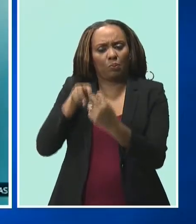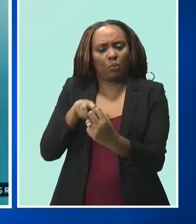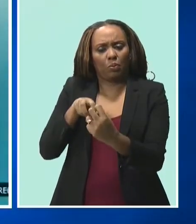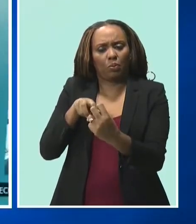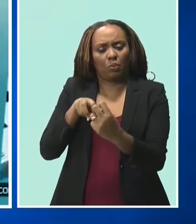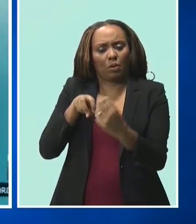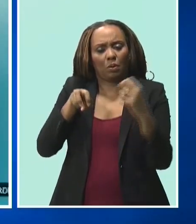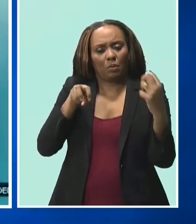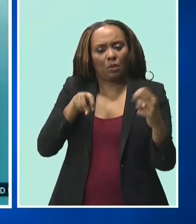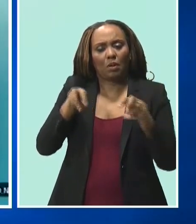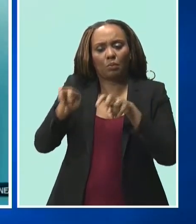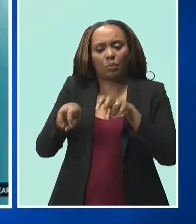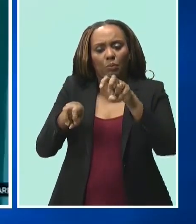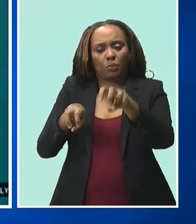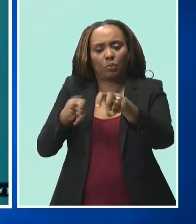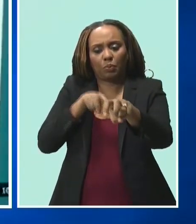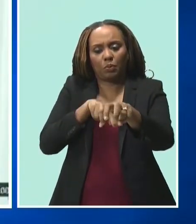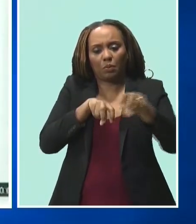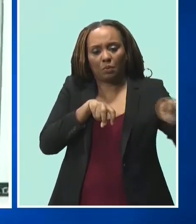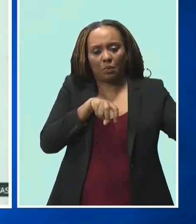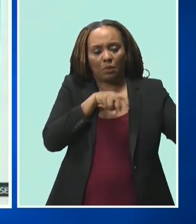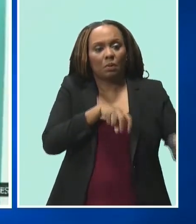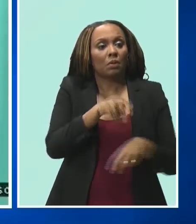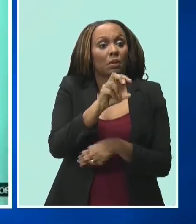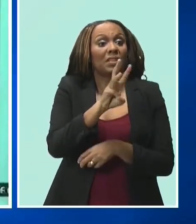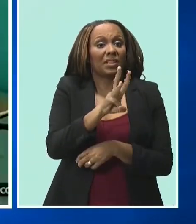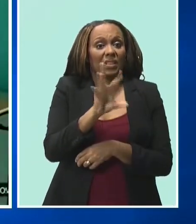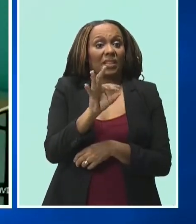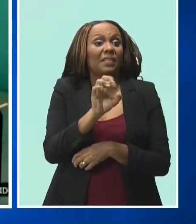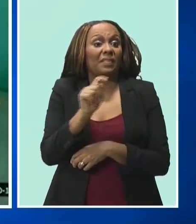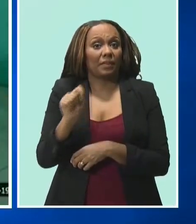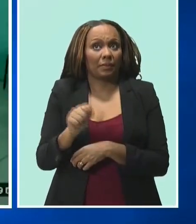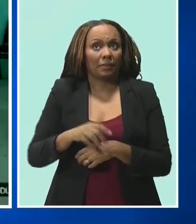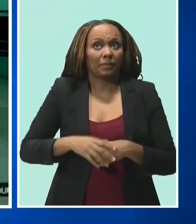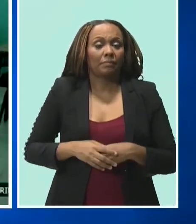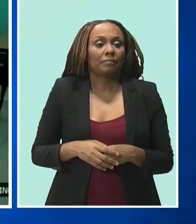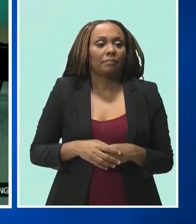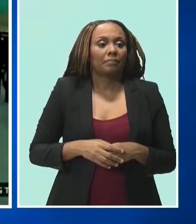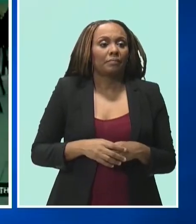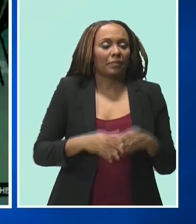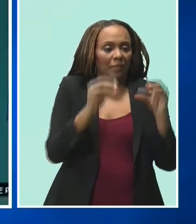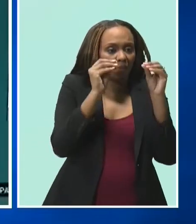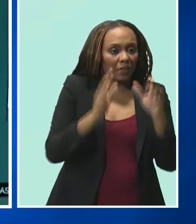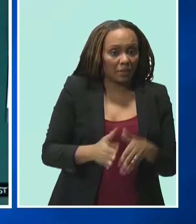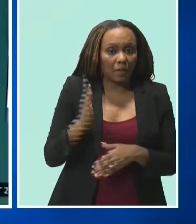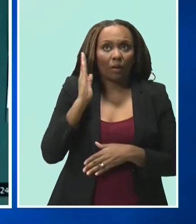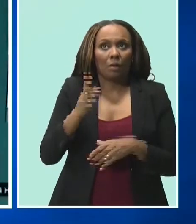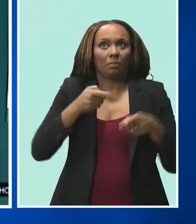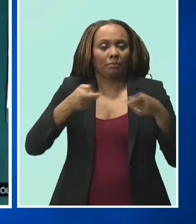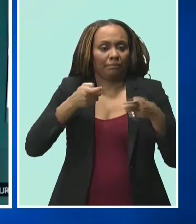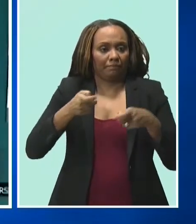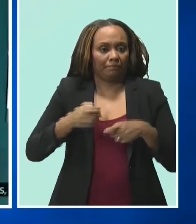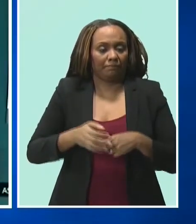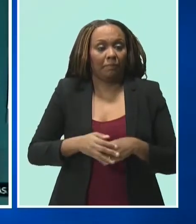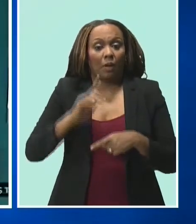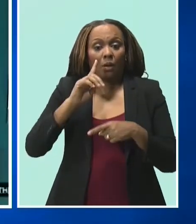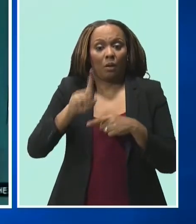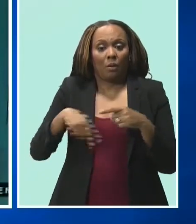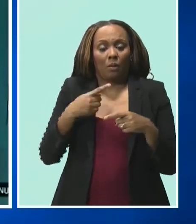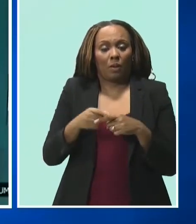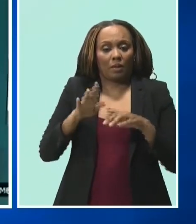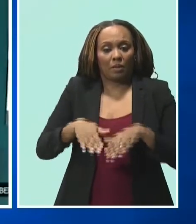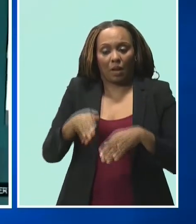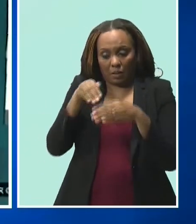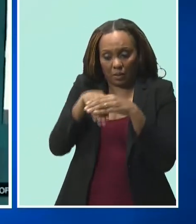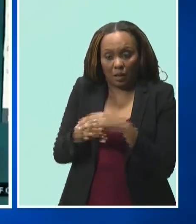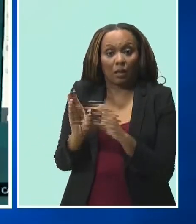Each table and chair has been placed 6 feet apart. The teacher on site will maintain that. The child on entry into the classroom